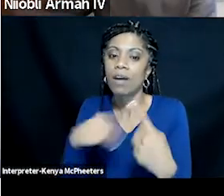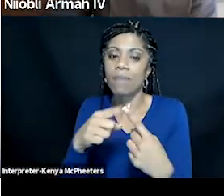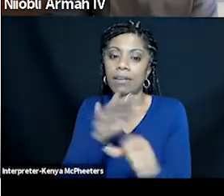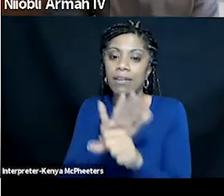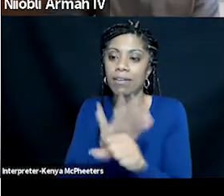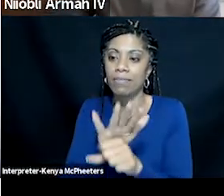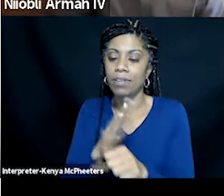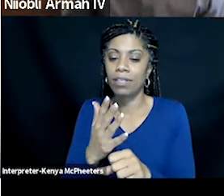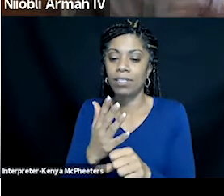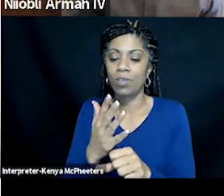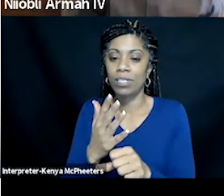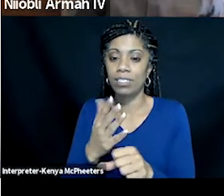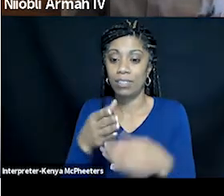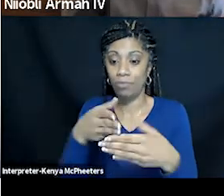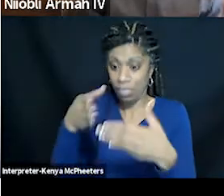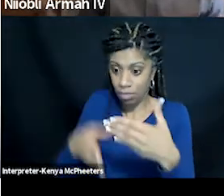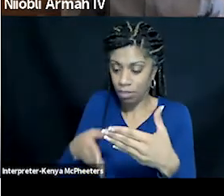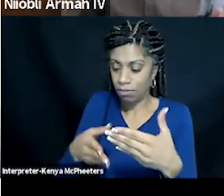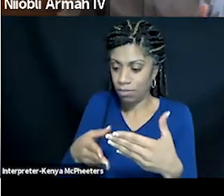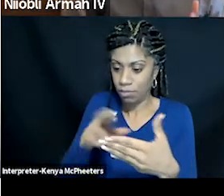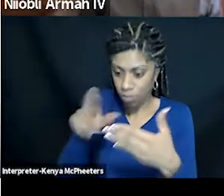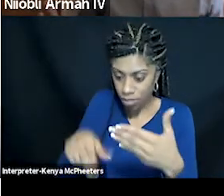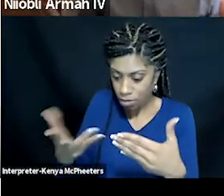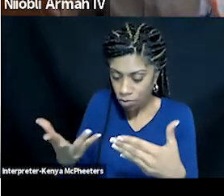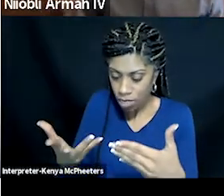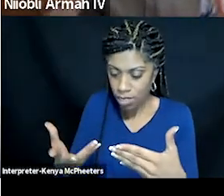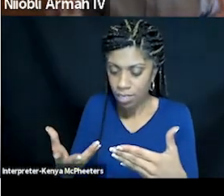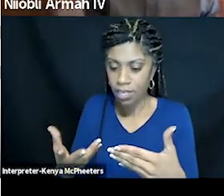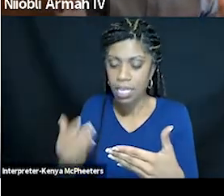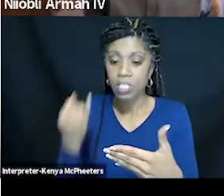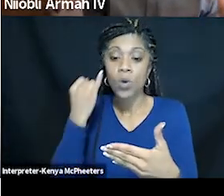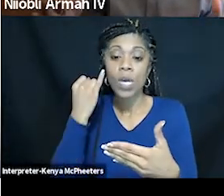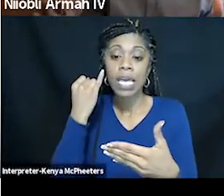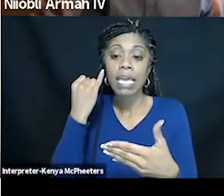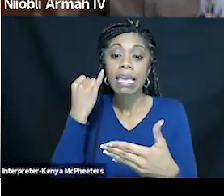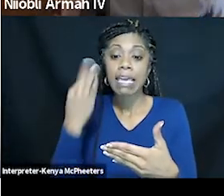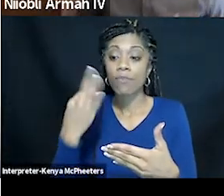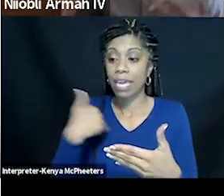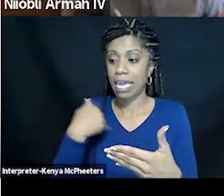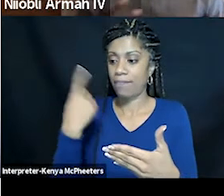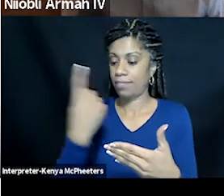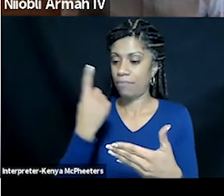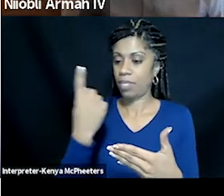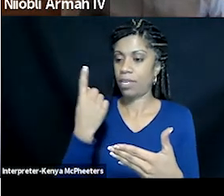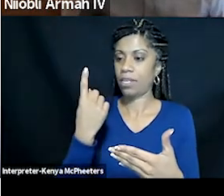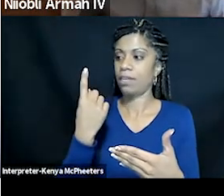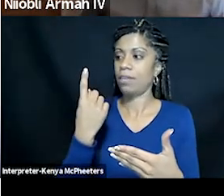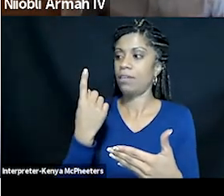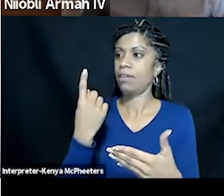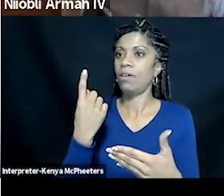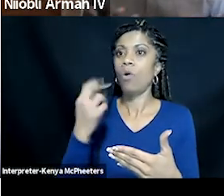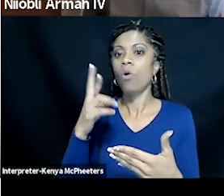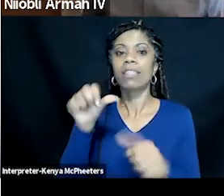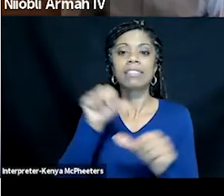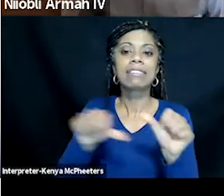narrative change is the outcome of that. So a mental model is an explanation of thought process about how something works in the real world. So there's a science behind how